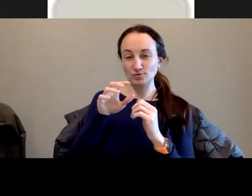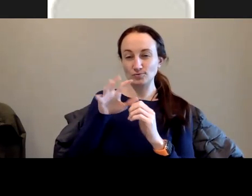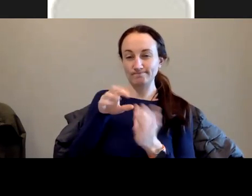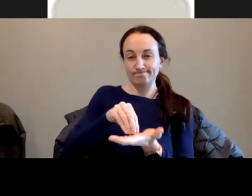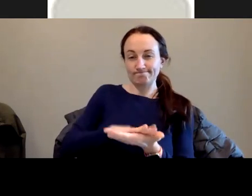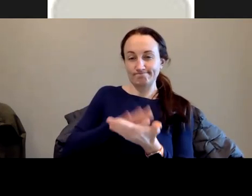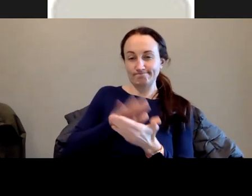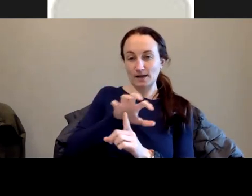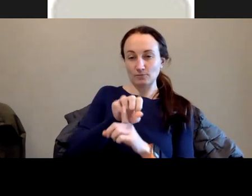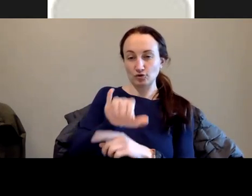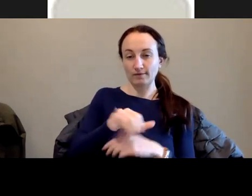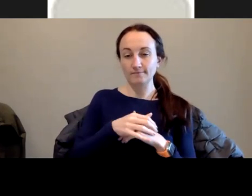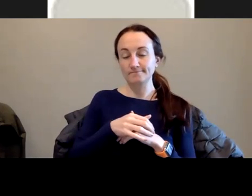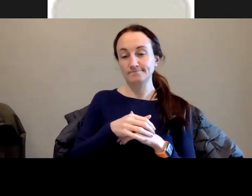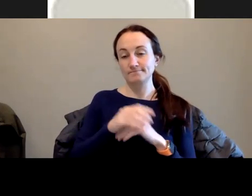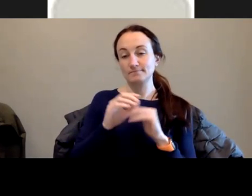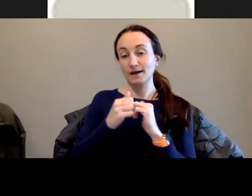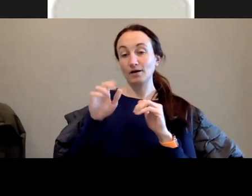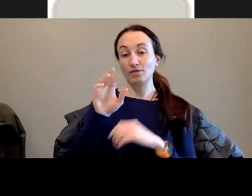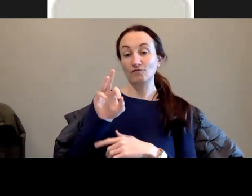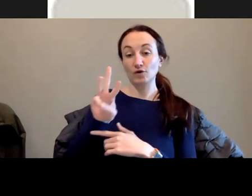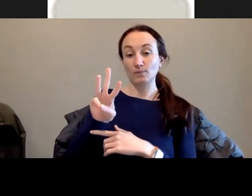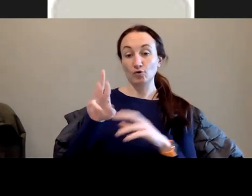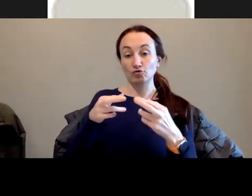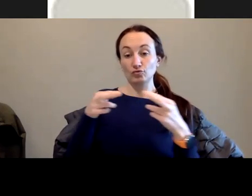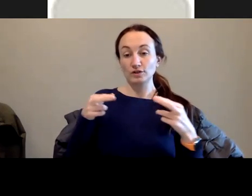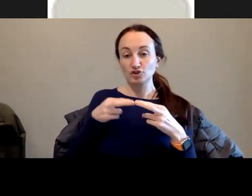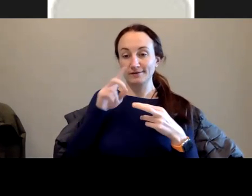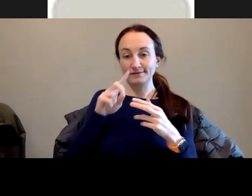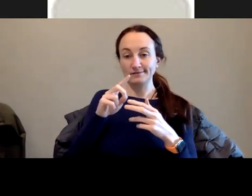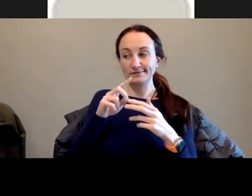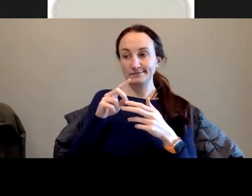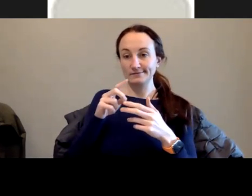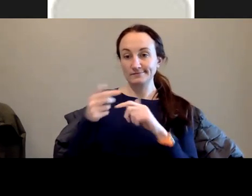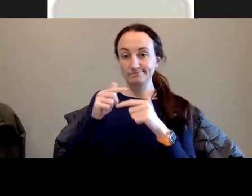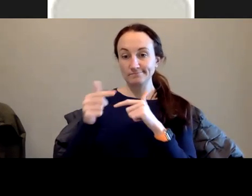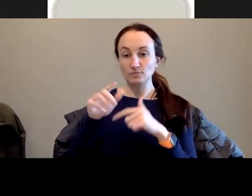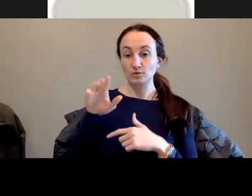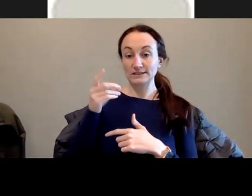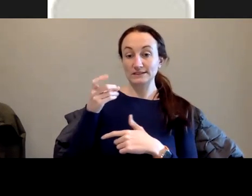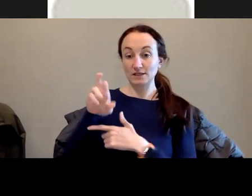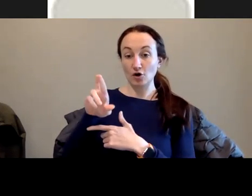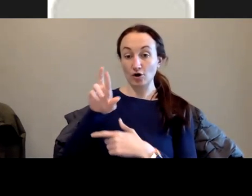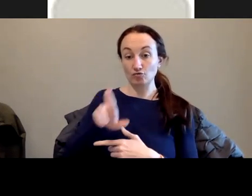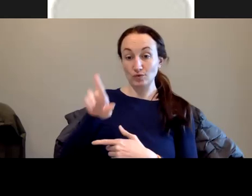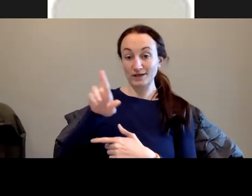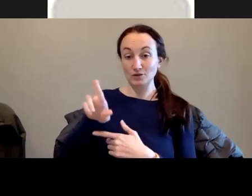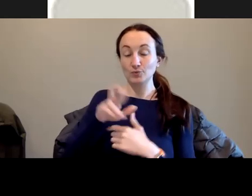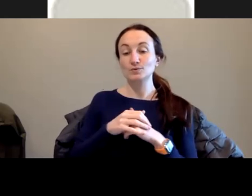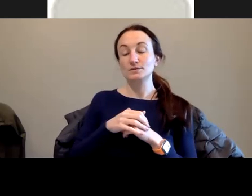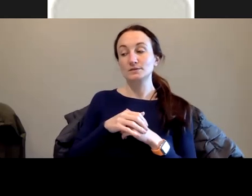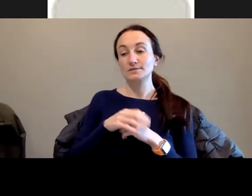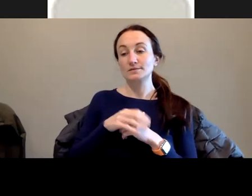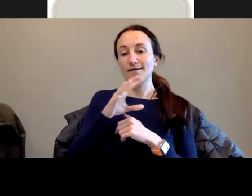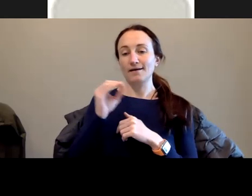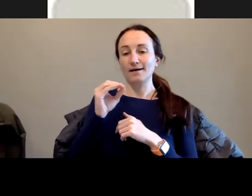how the framework region is kind of interacting with the CDR residues. And